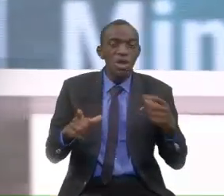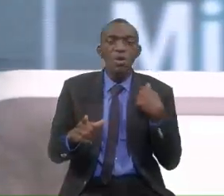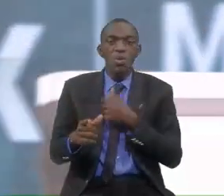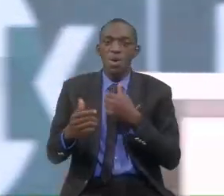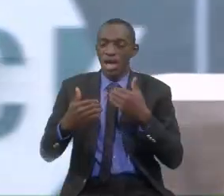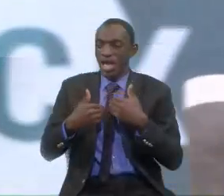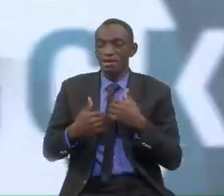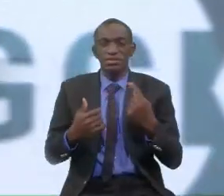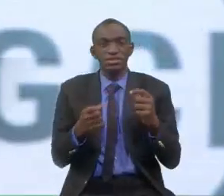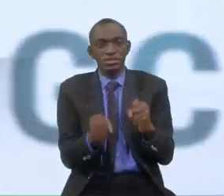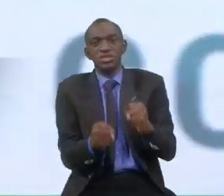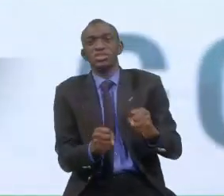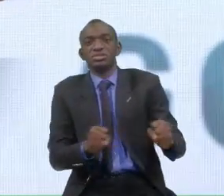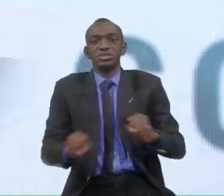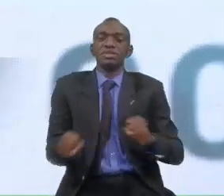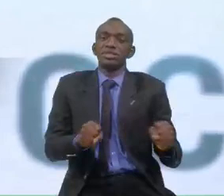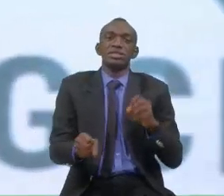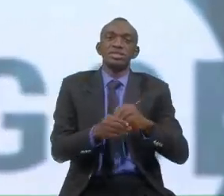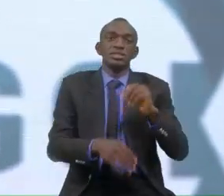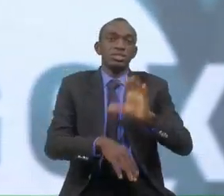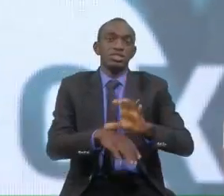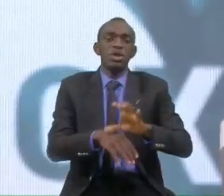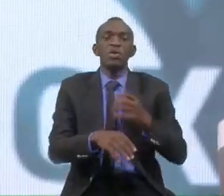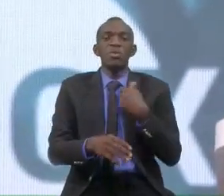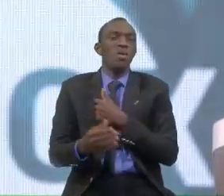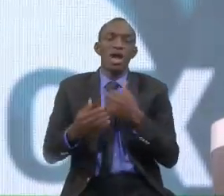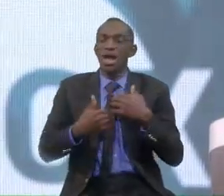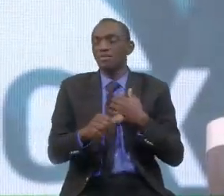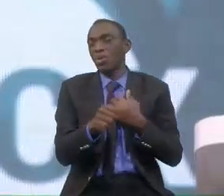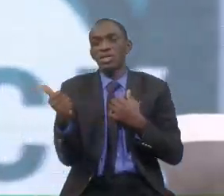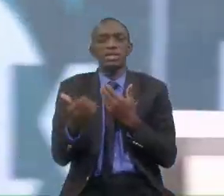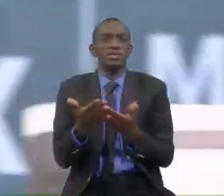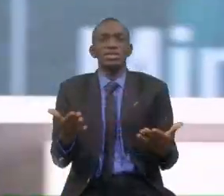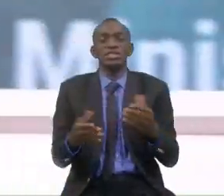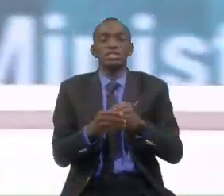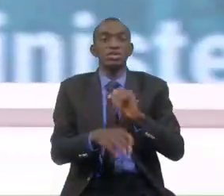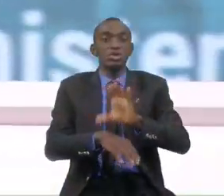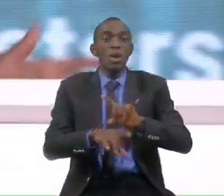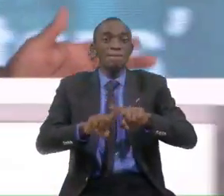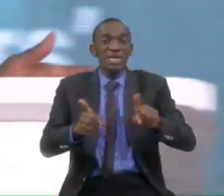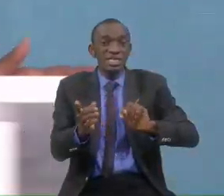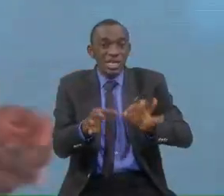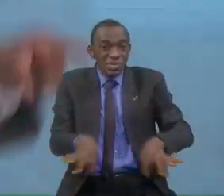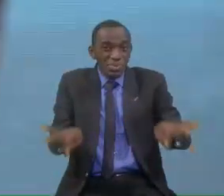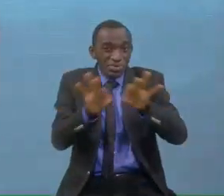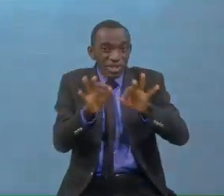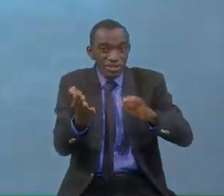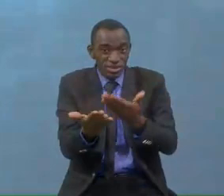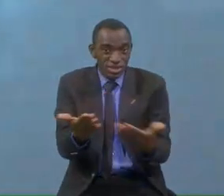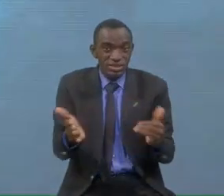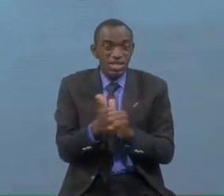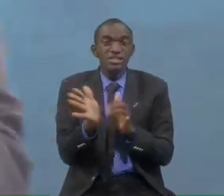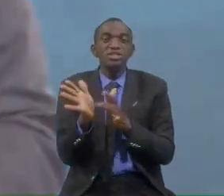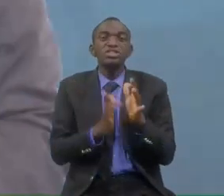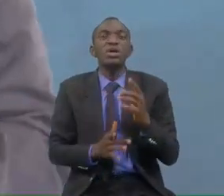shaking, we have all the other things. The central thing that Jesus said, ye